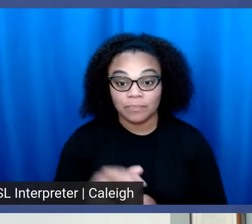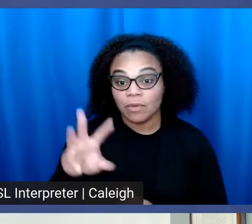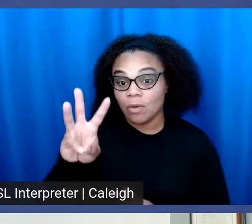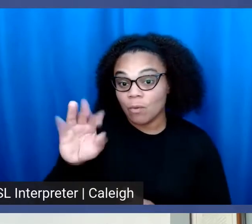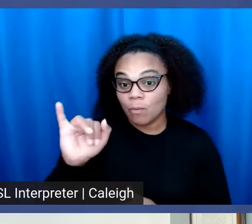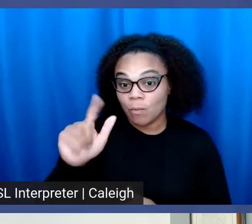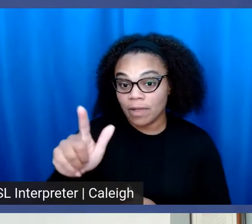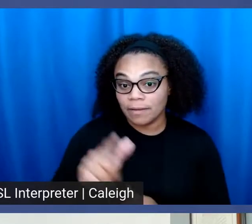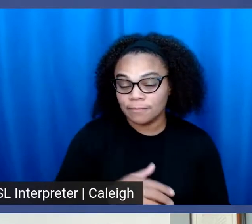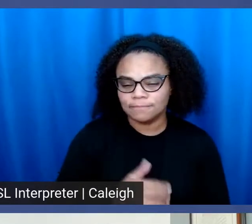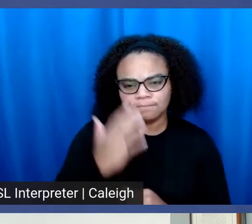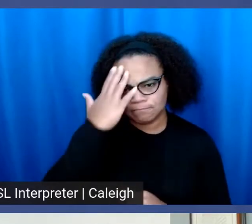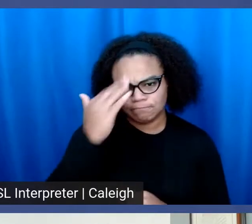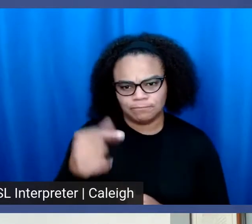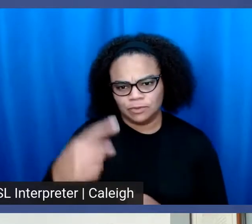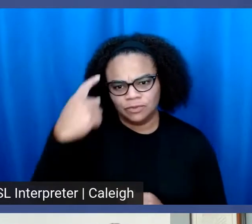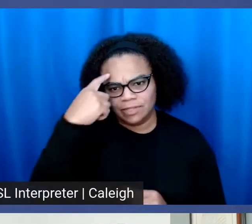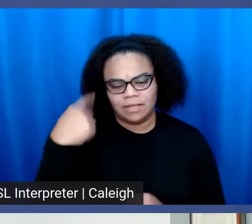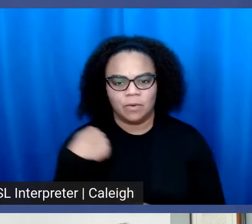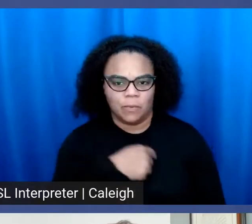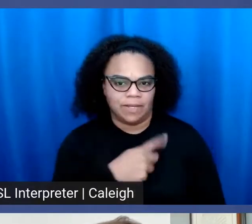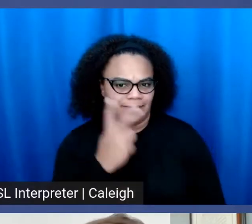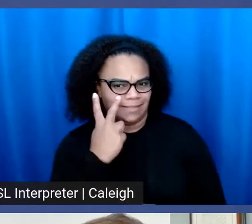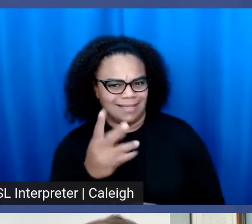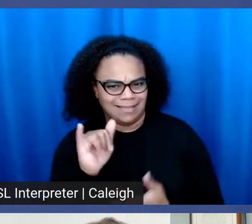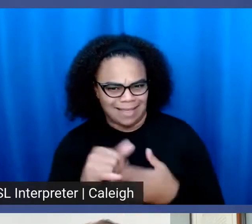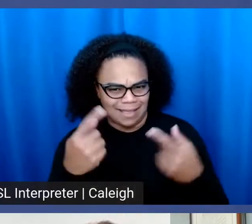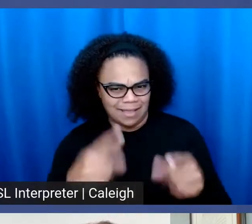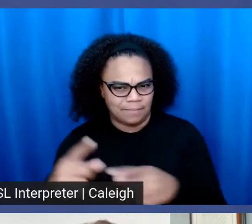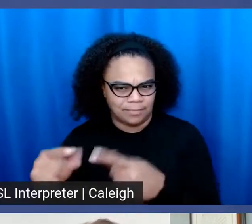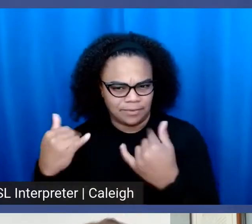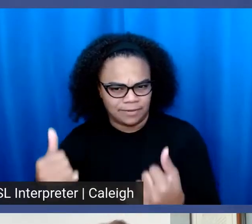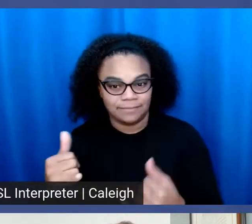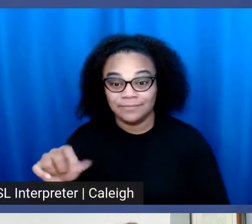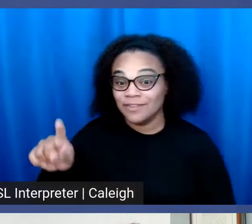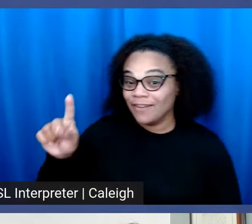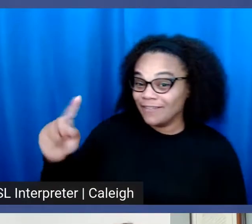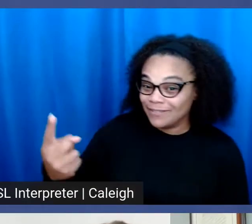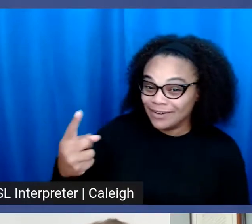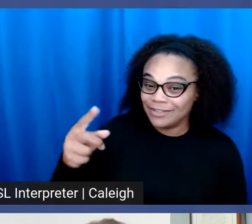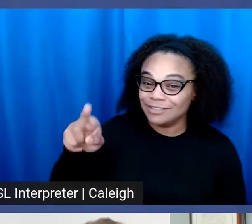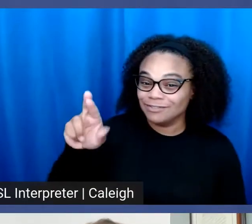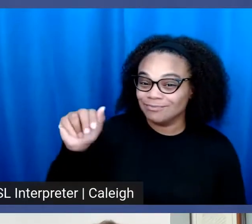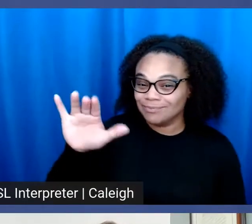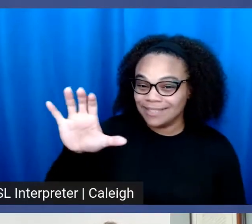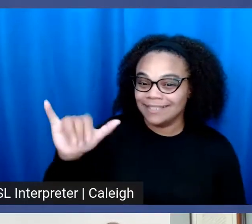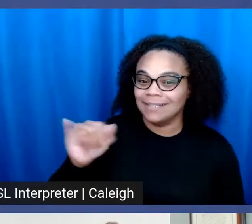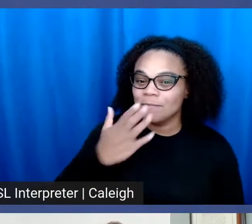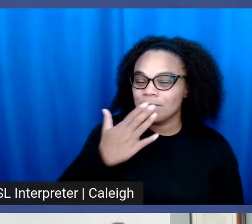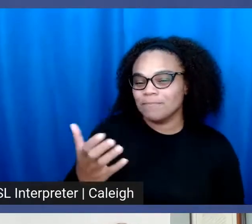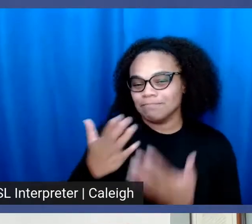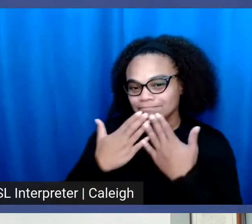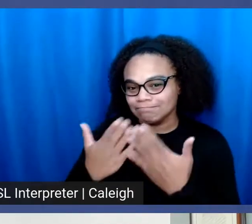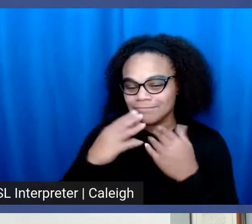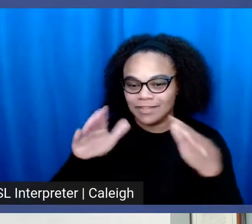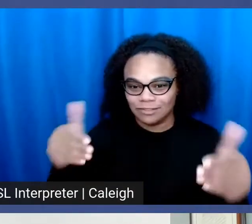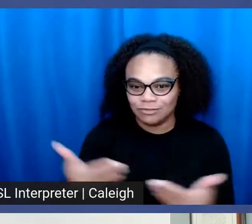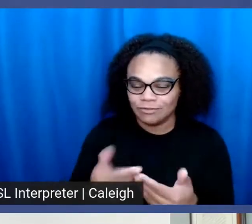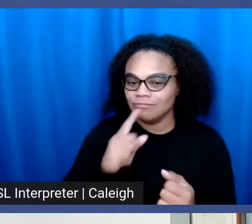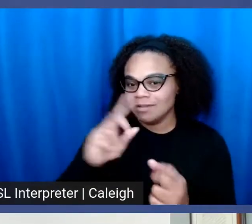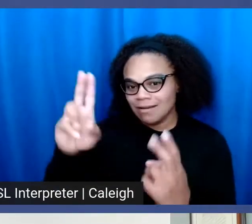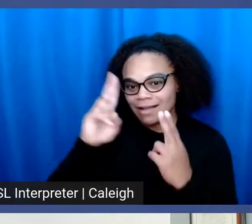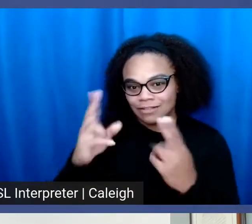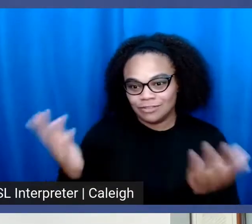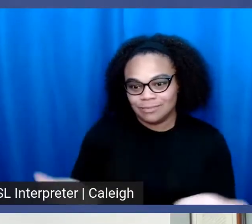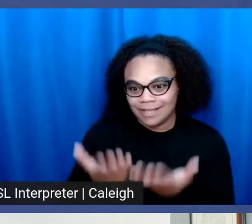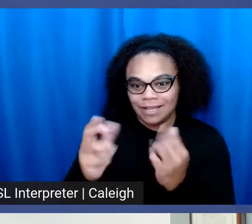we're seeing this trend right now? Well, first, Ricky, thanks for the introduction. It's an honor to be here with Martha, and hello to everybody watching. It's a